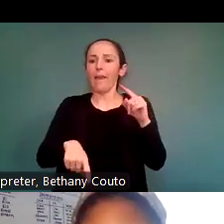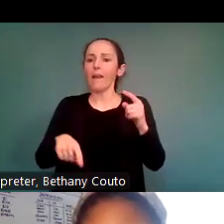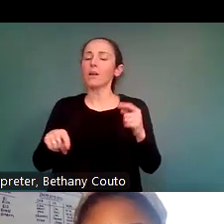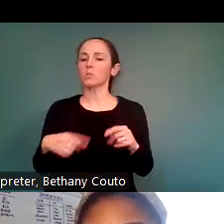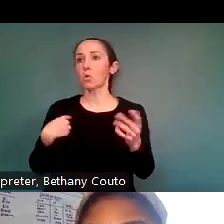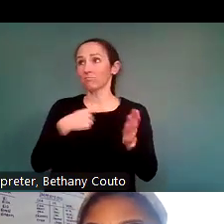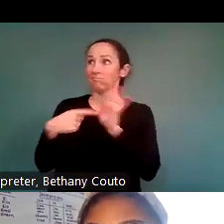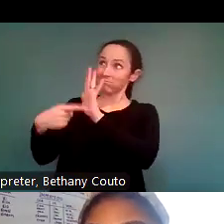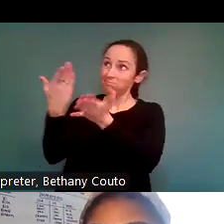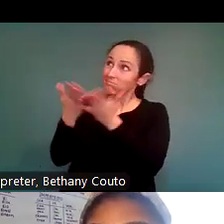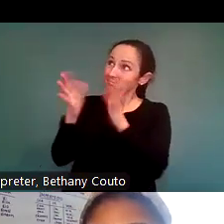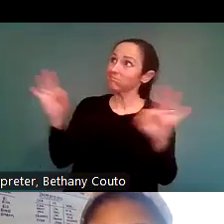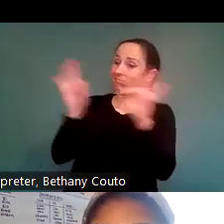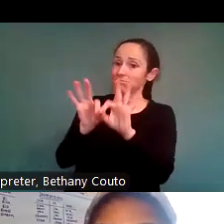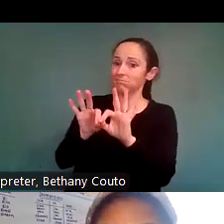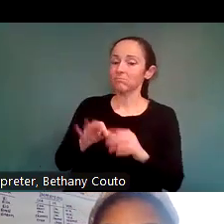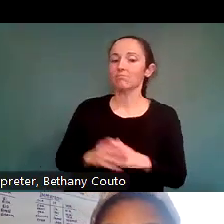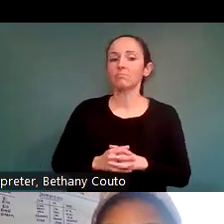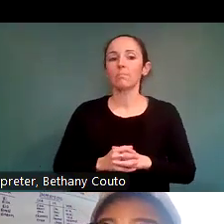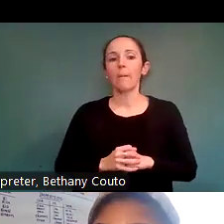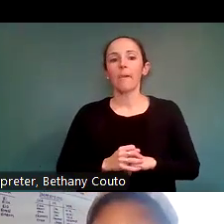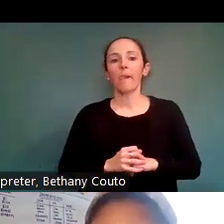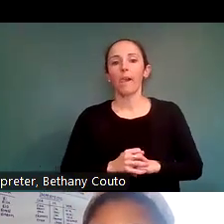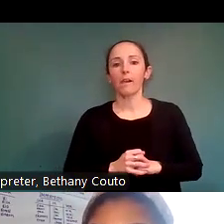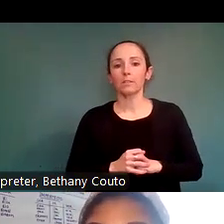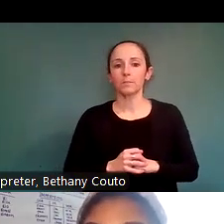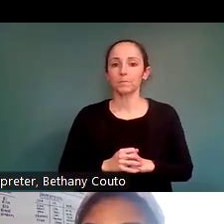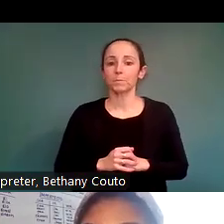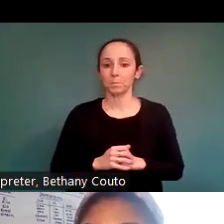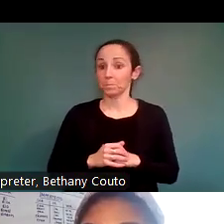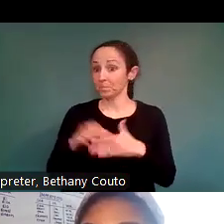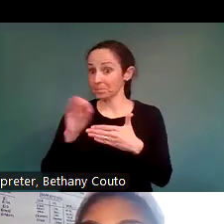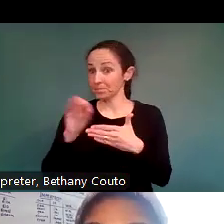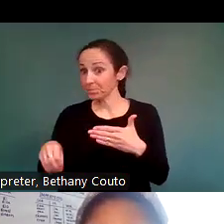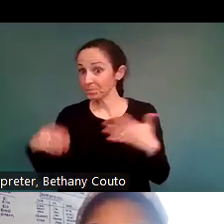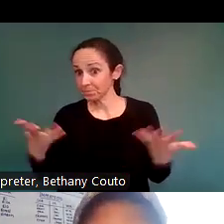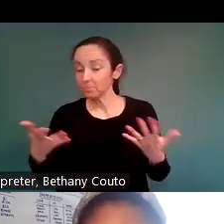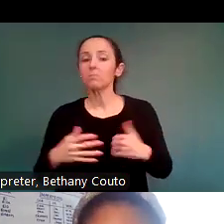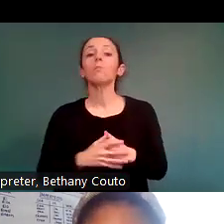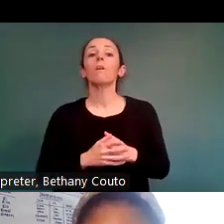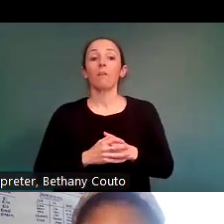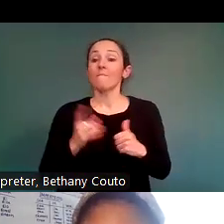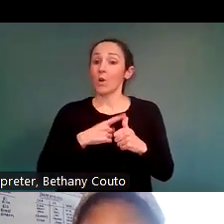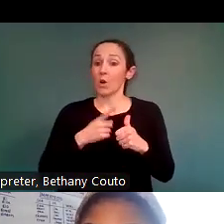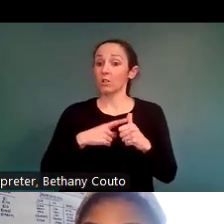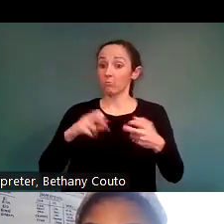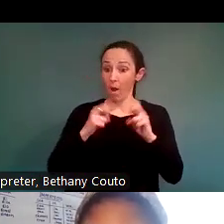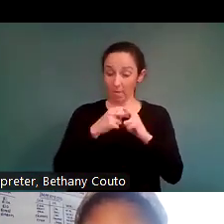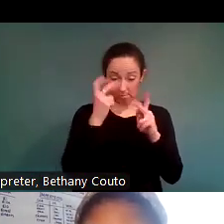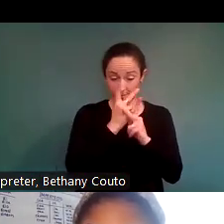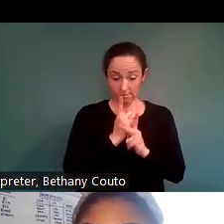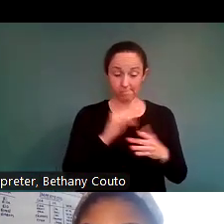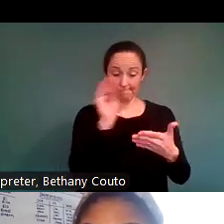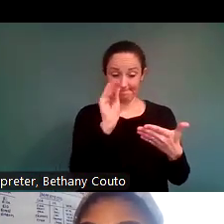data. And in terms of outcomes, once we were able to communicate clearly about the problem with